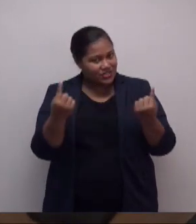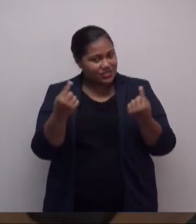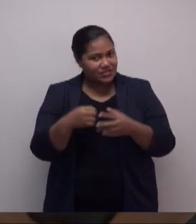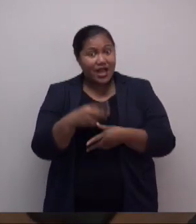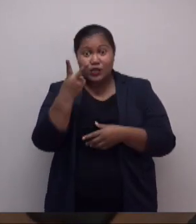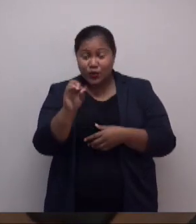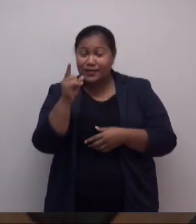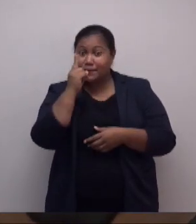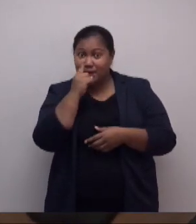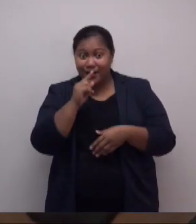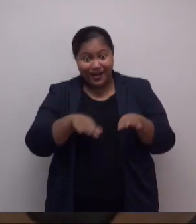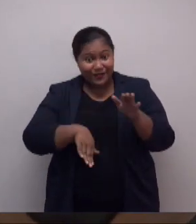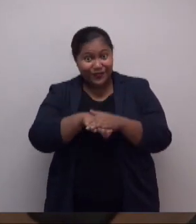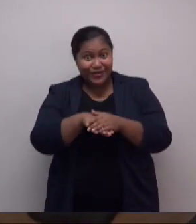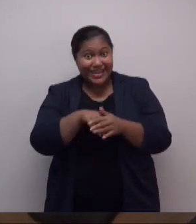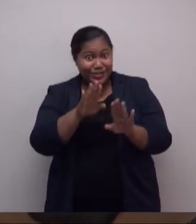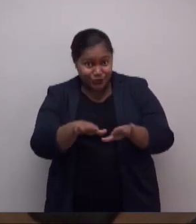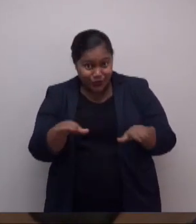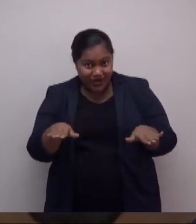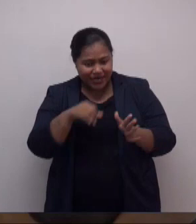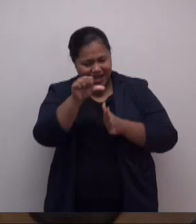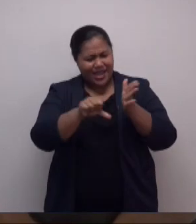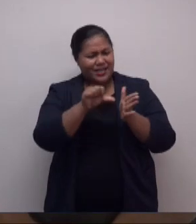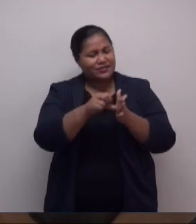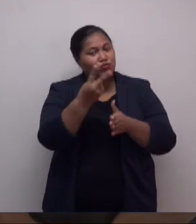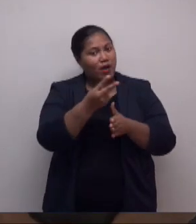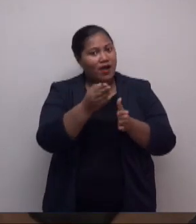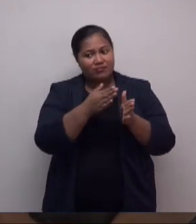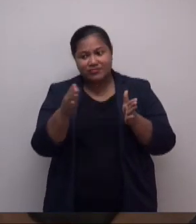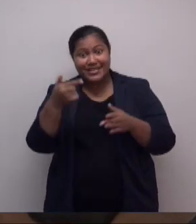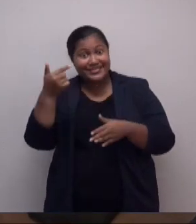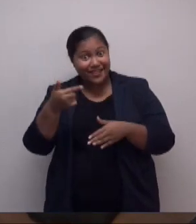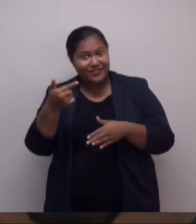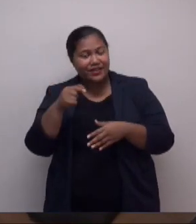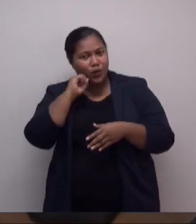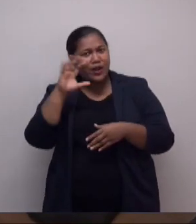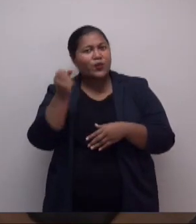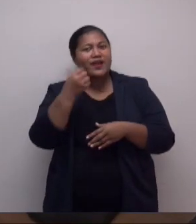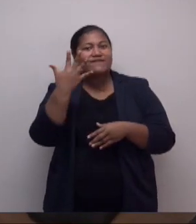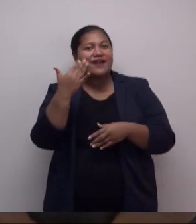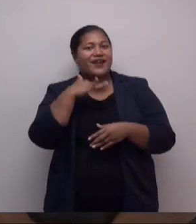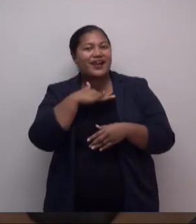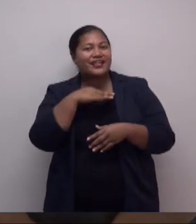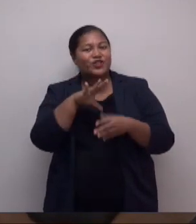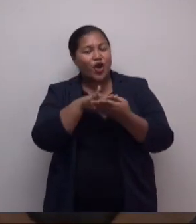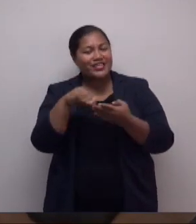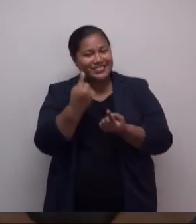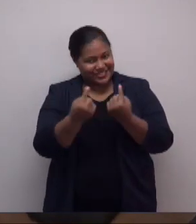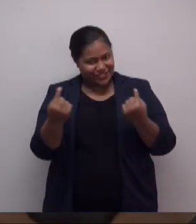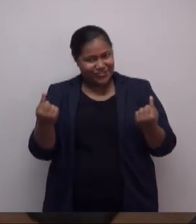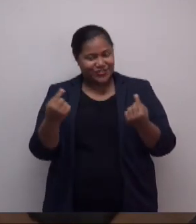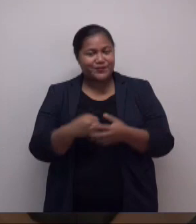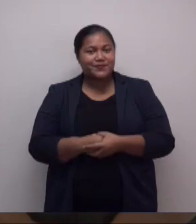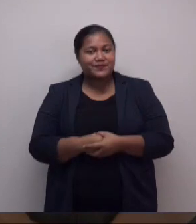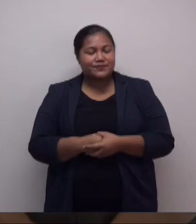fully vaccinated children from ages 12 to 17 will win $500 each. We